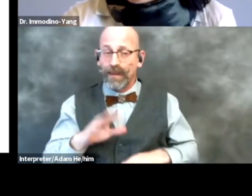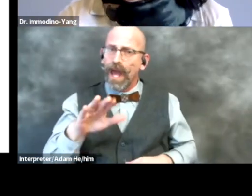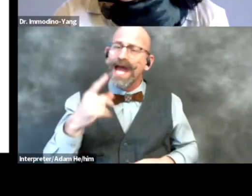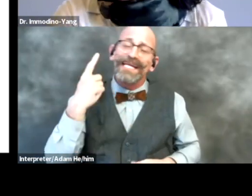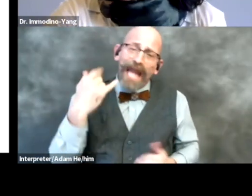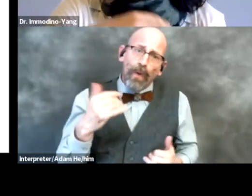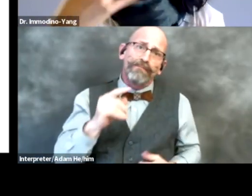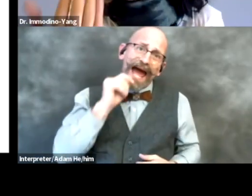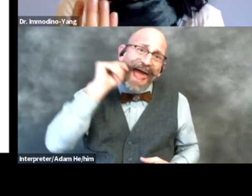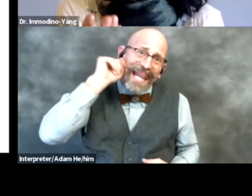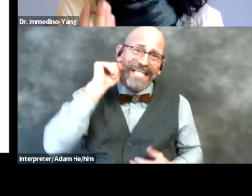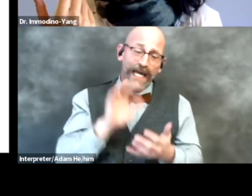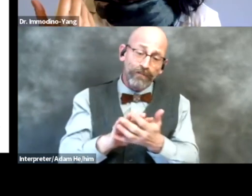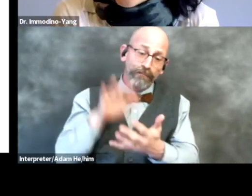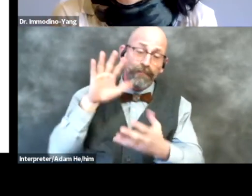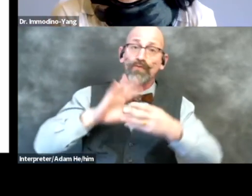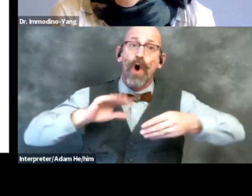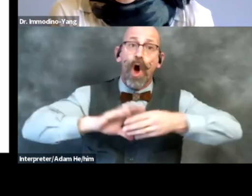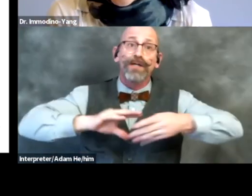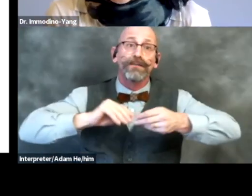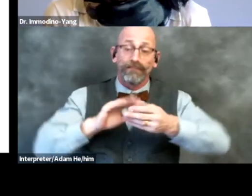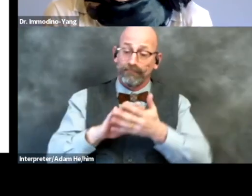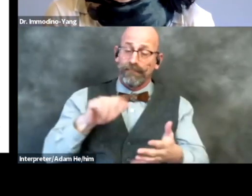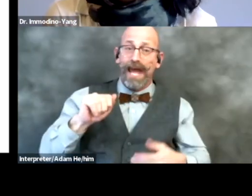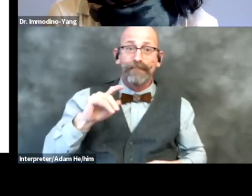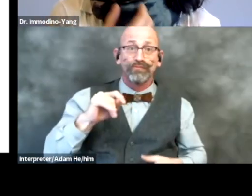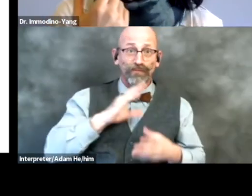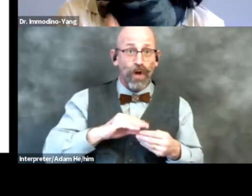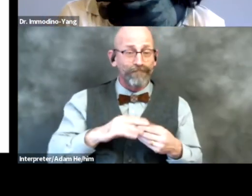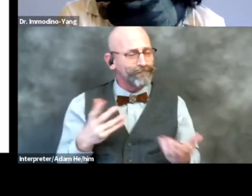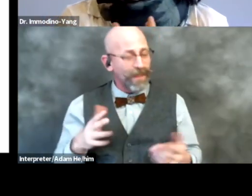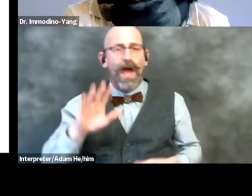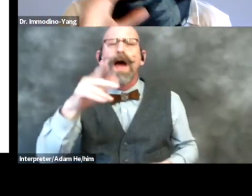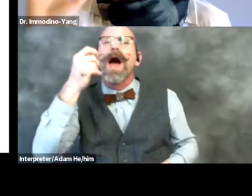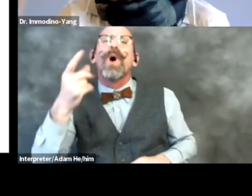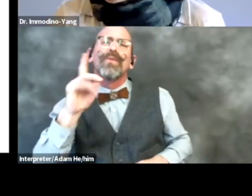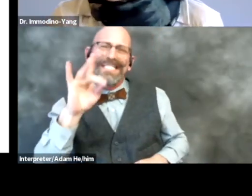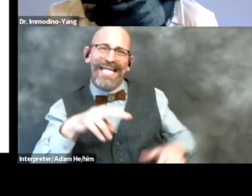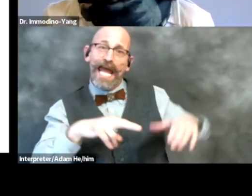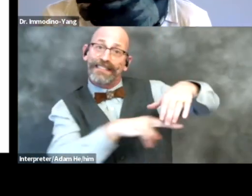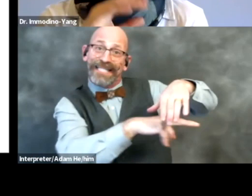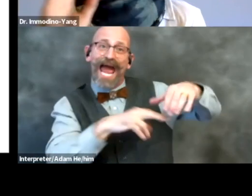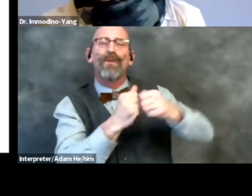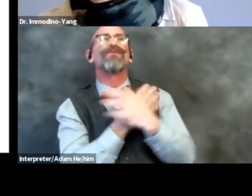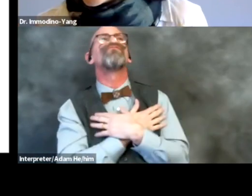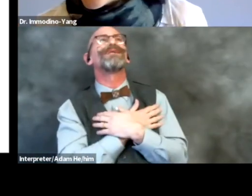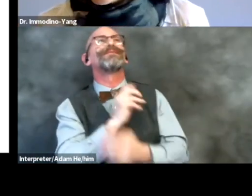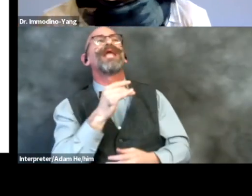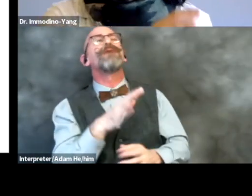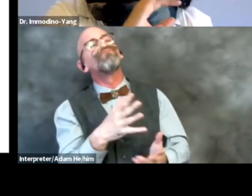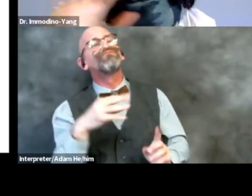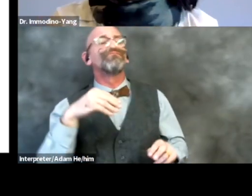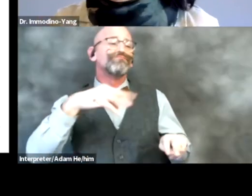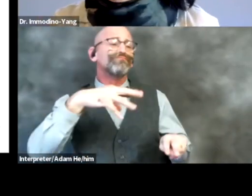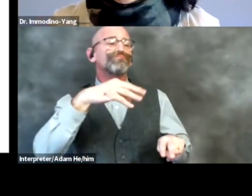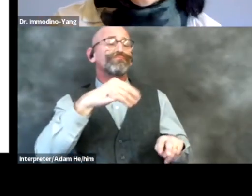So we also did resting state scans with the kids, right? So they would just lay there for 9 minutes while we take pictures of